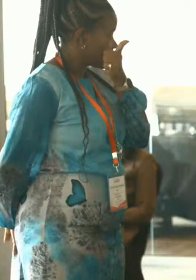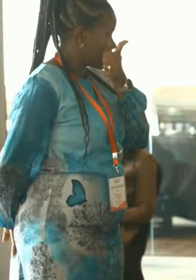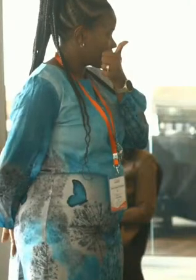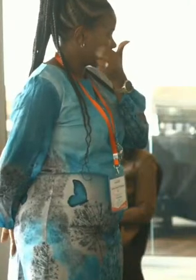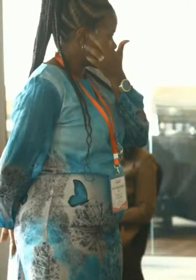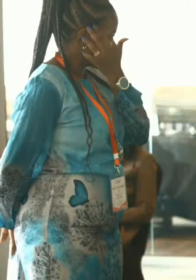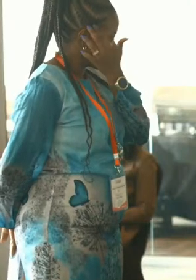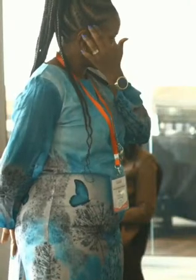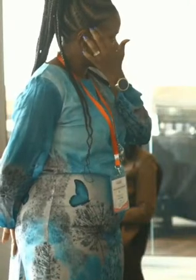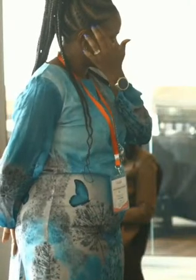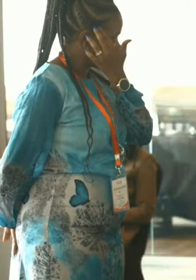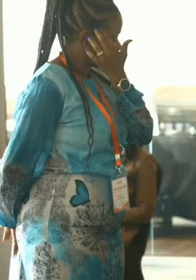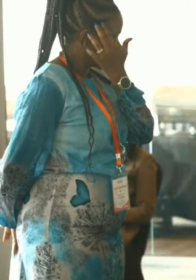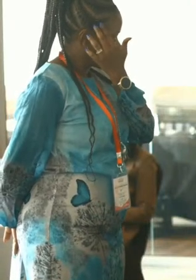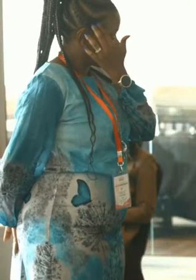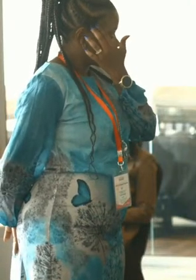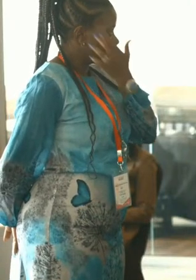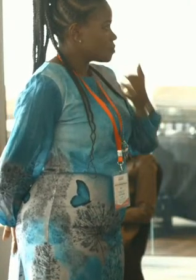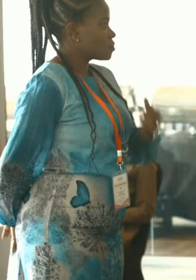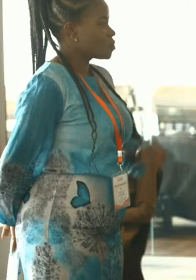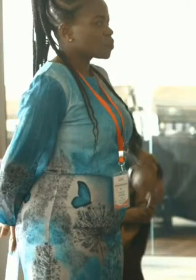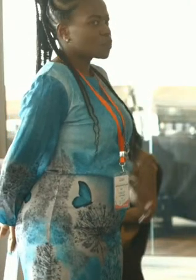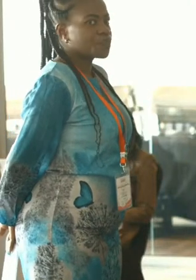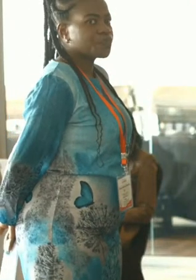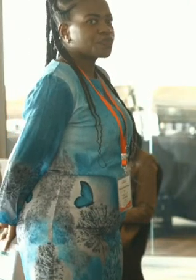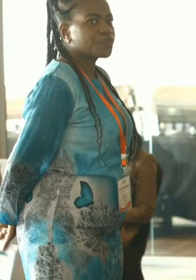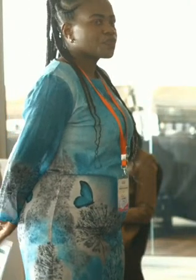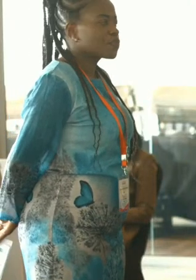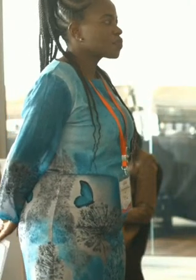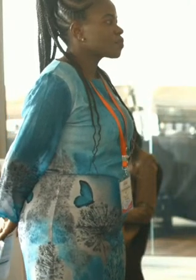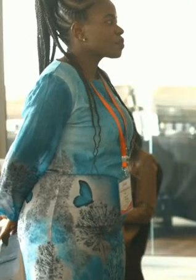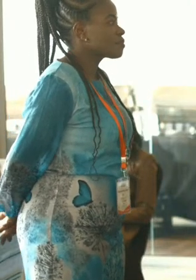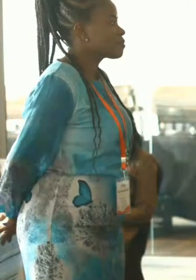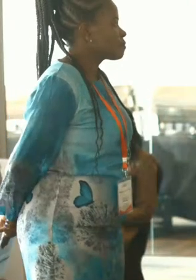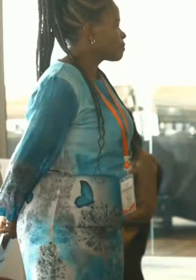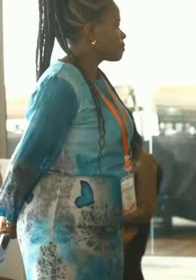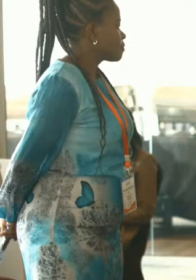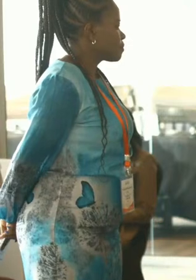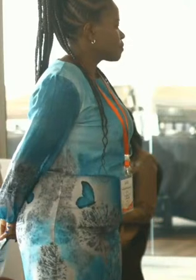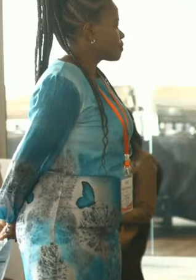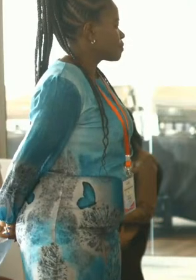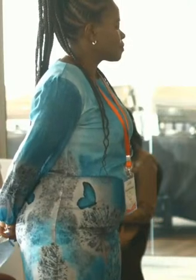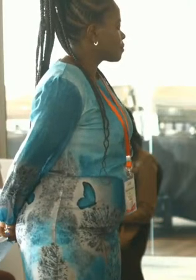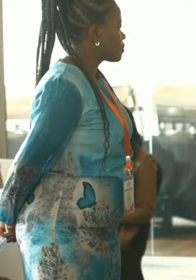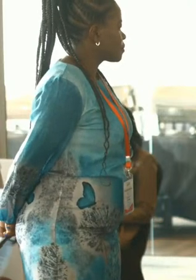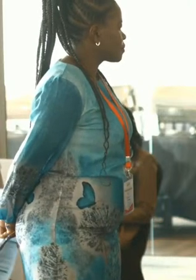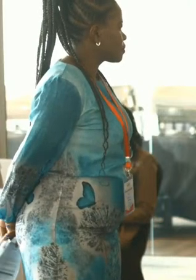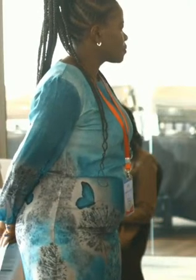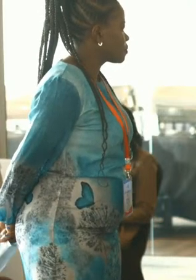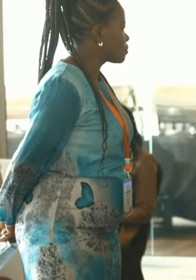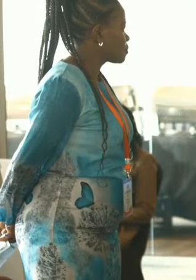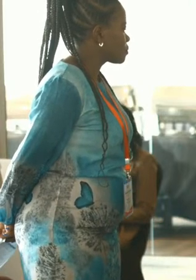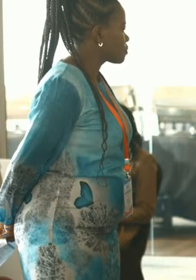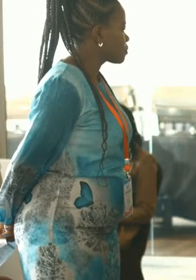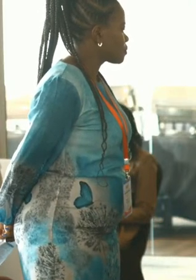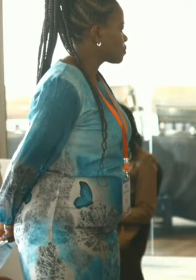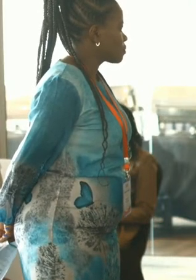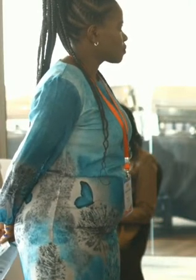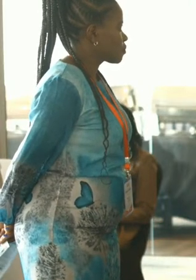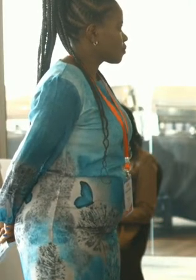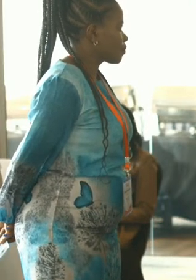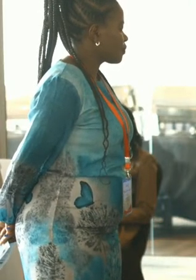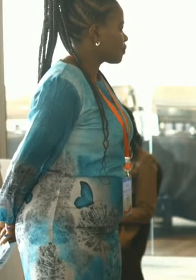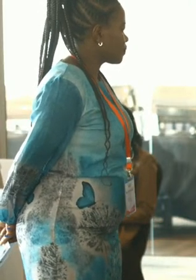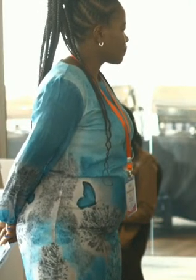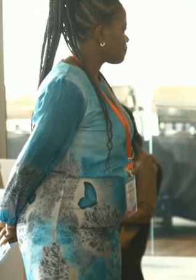that that the effects of that have made people perhaps or should have made people reflect on their wellness and